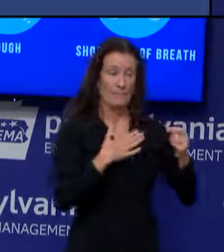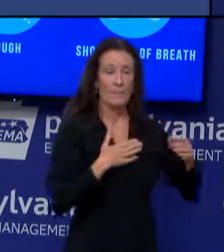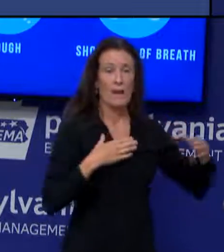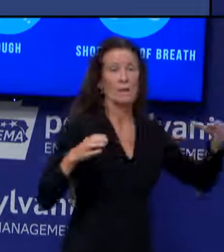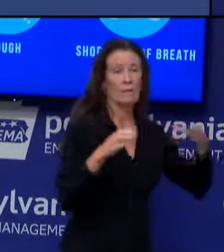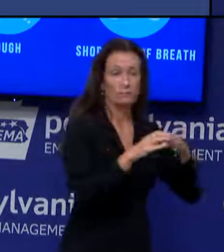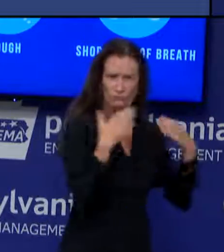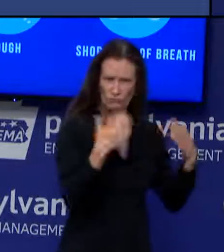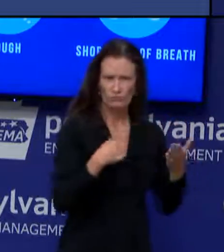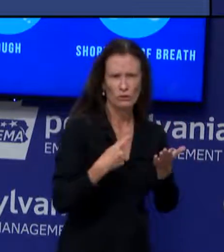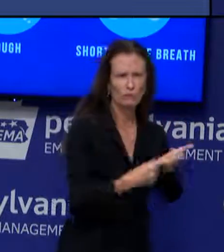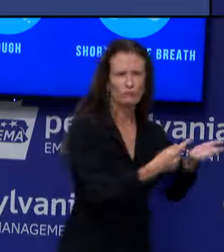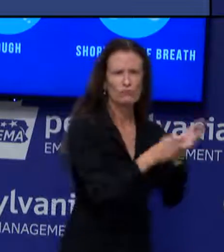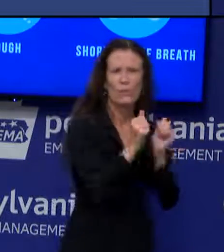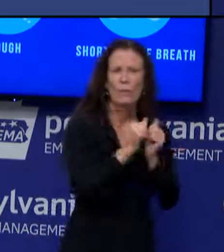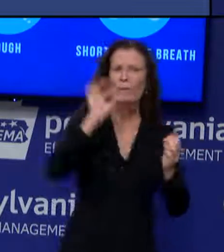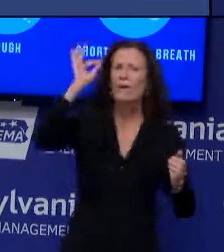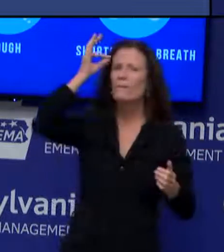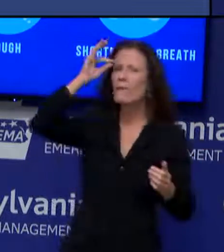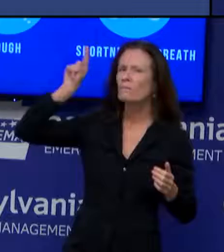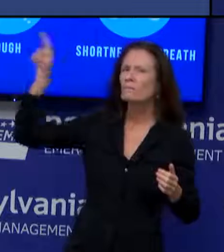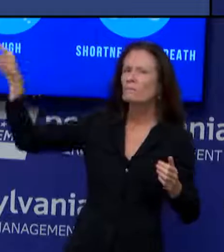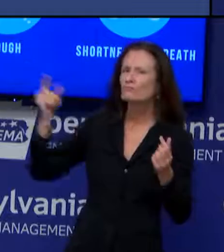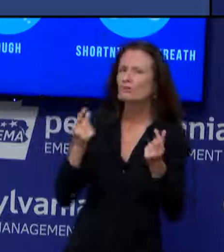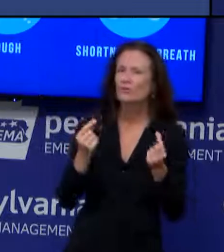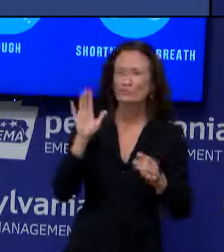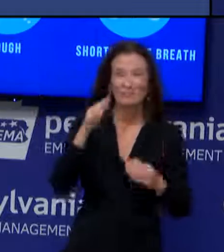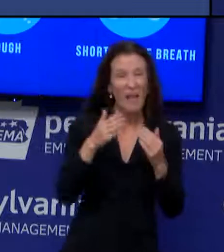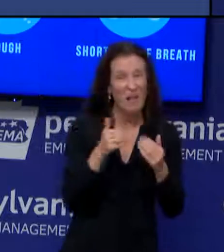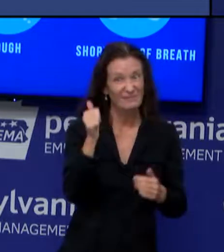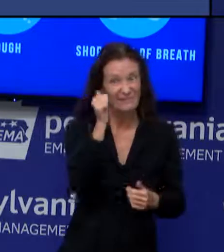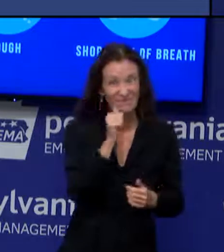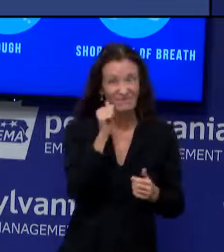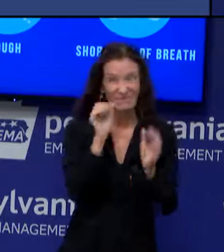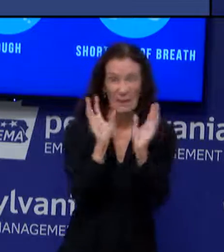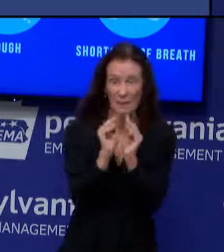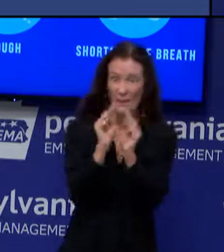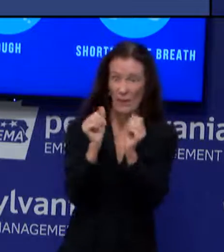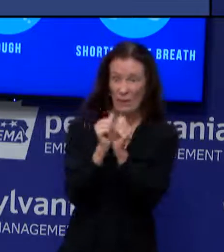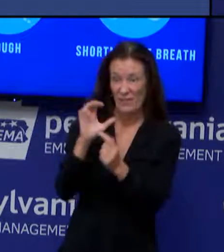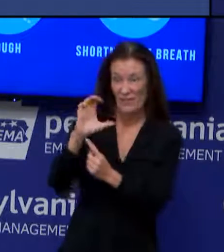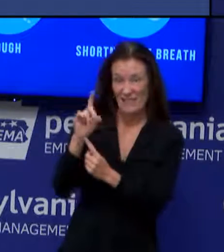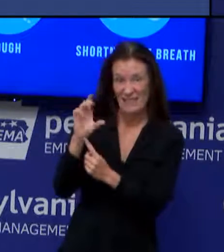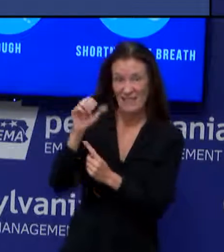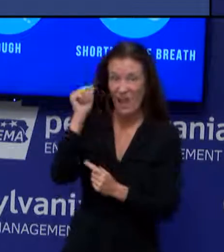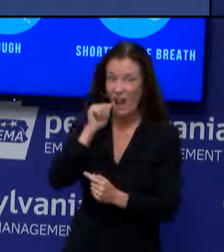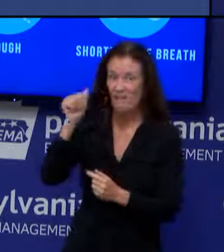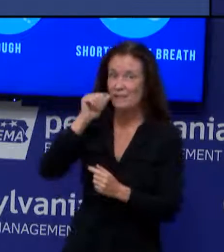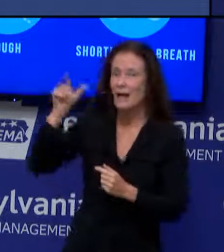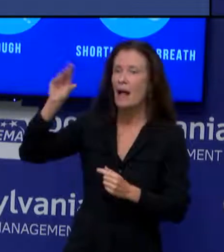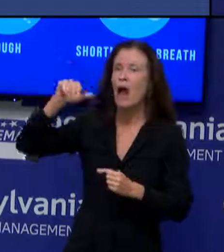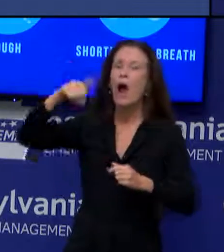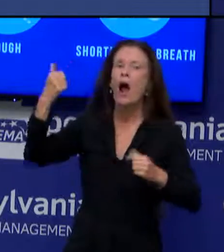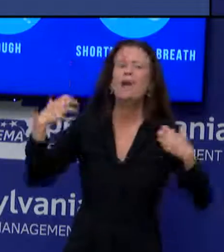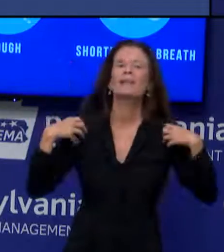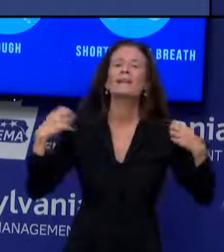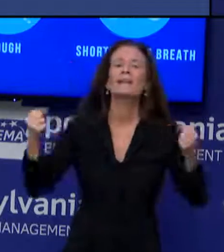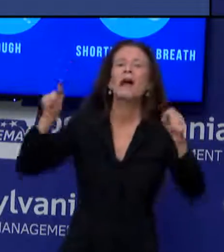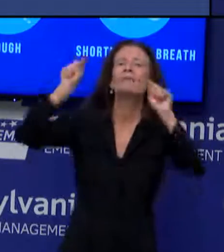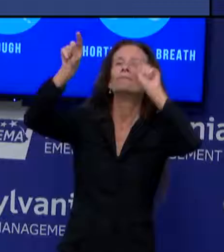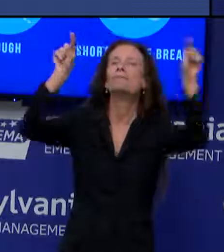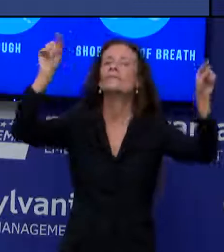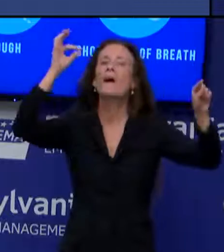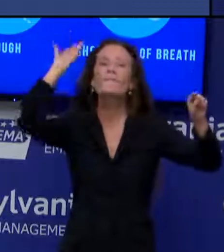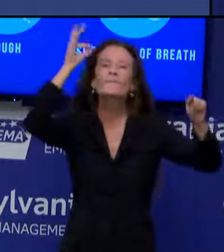are sometimes almost daily meetings with the CDC and other healthcare professionals in the federal government about